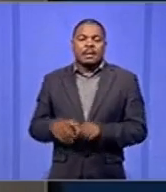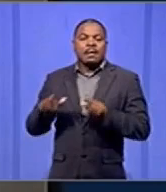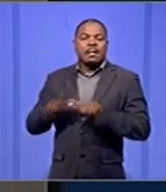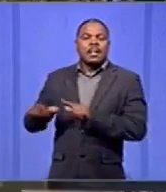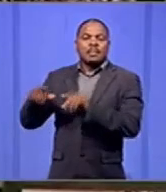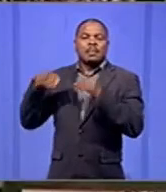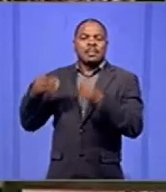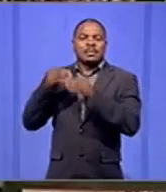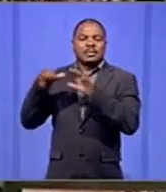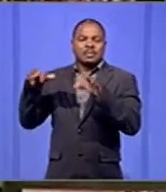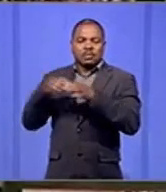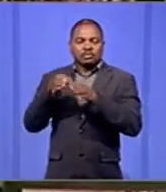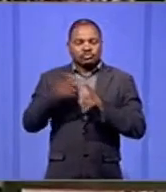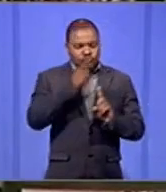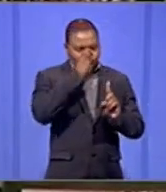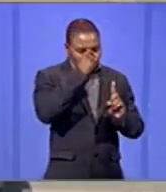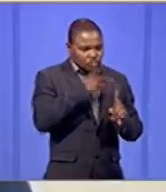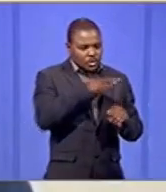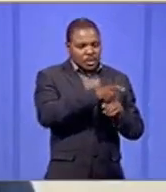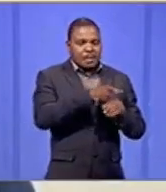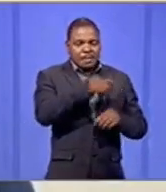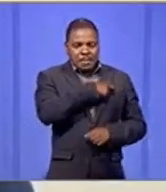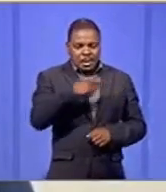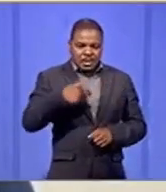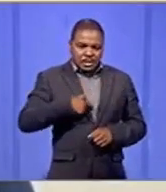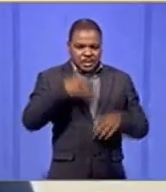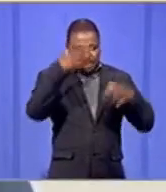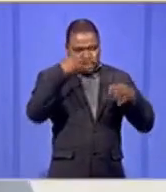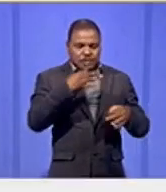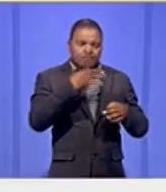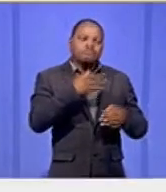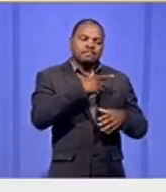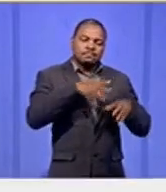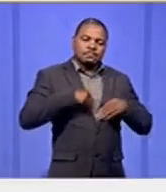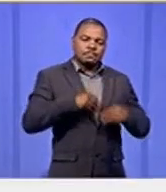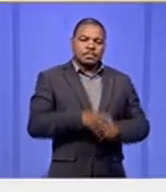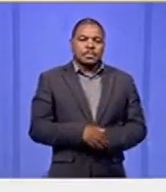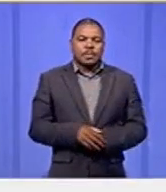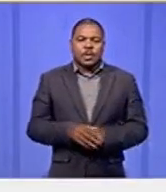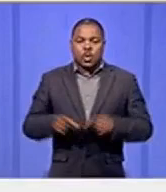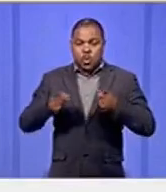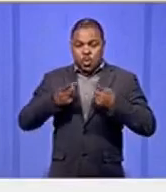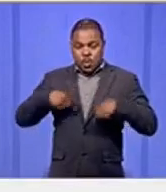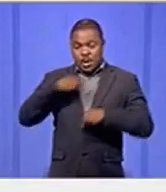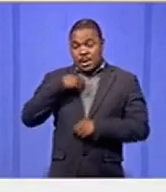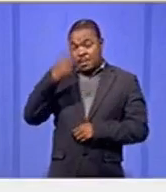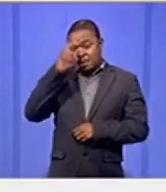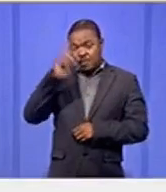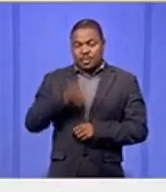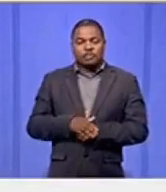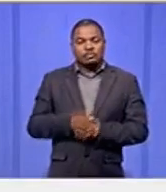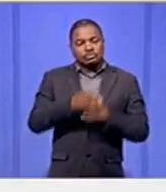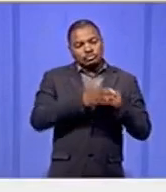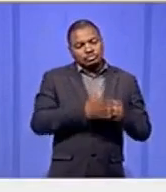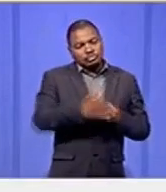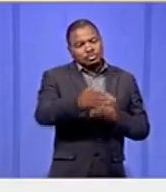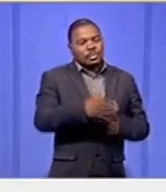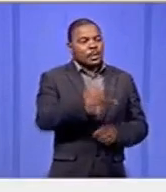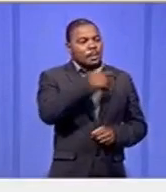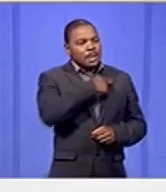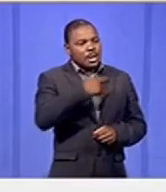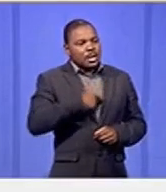Limpopo le ananetse qeto ena ya mopresidente. We believe at this point in time there won't be any excuses for